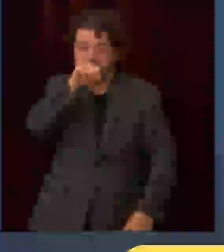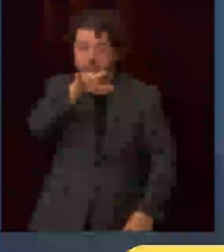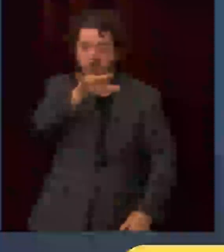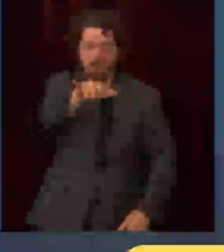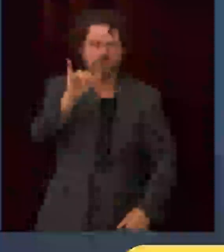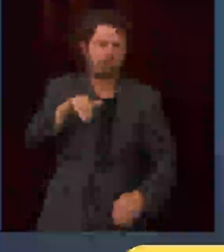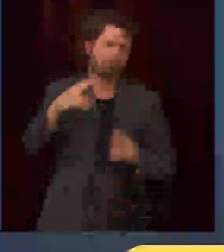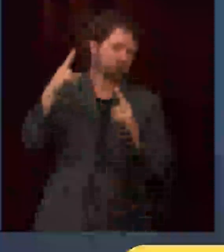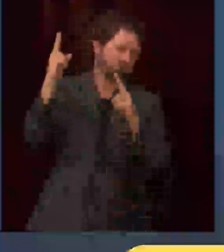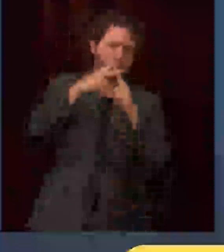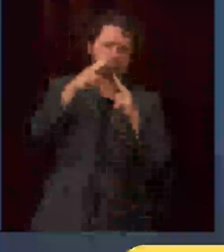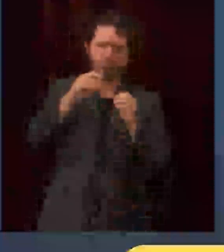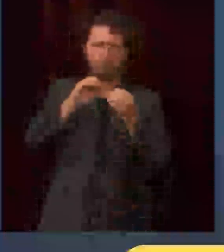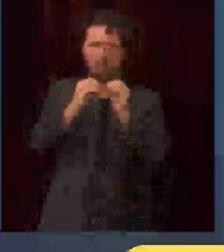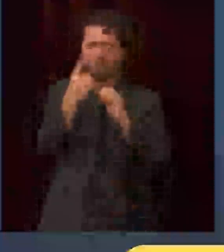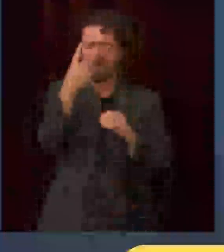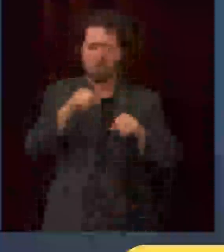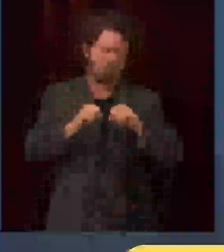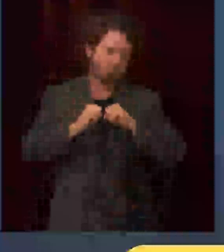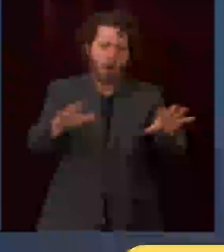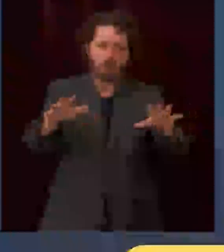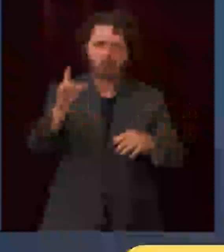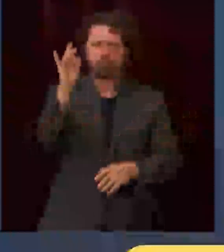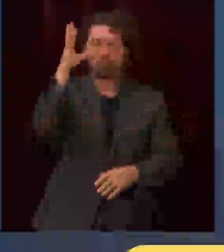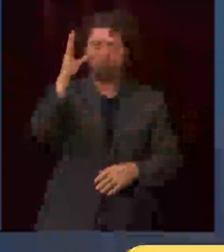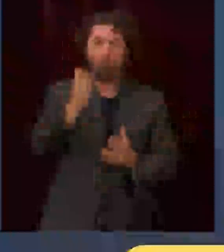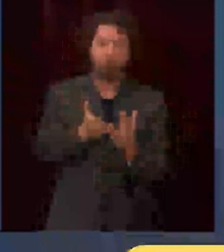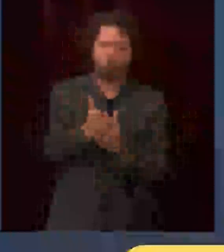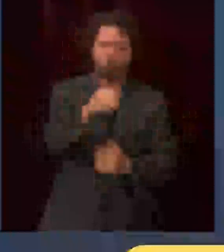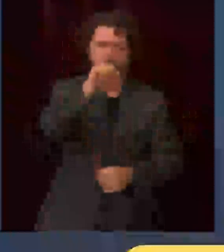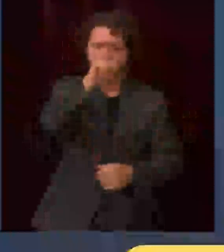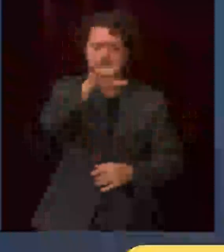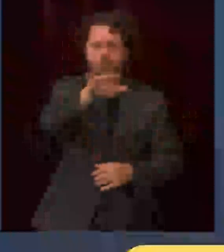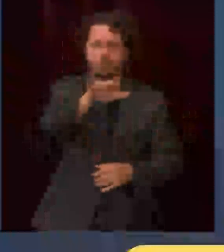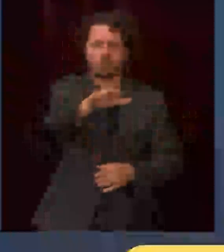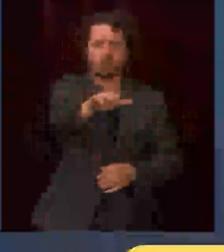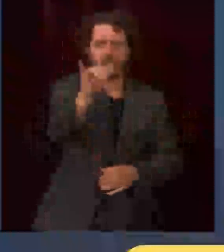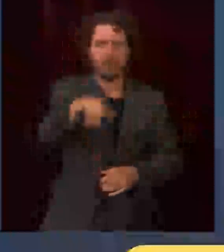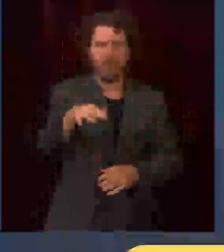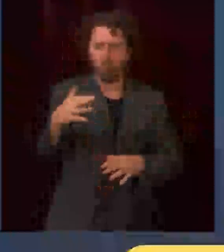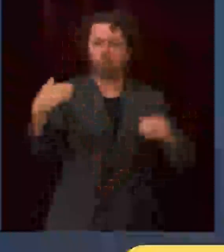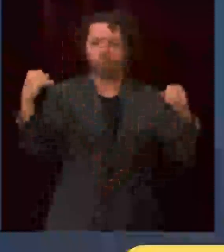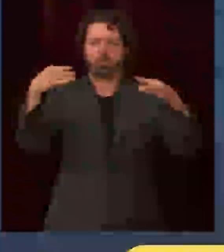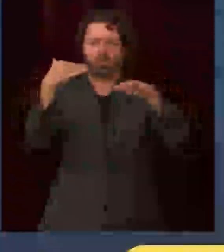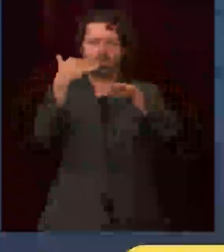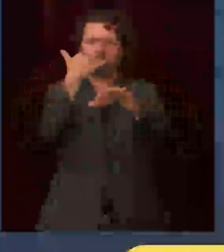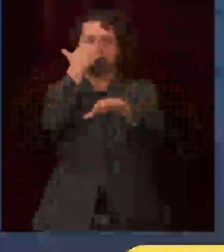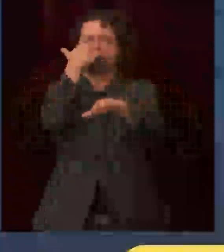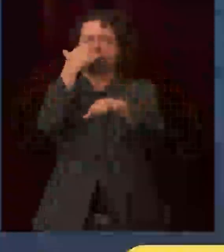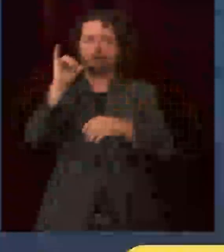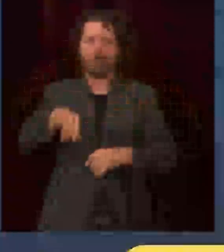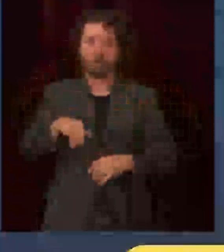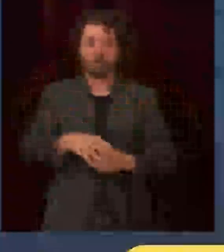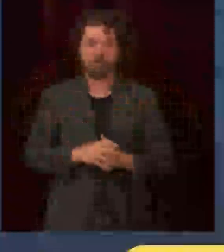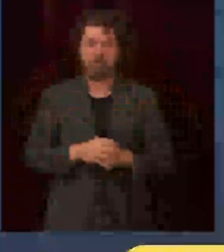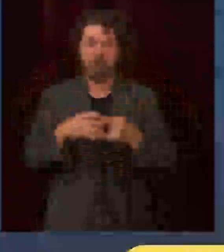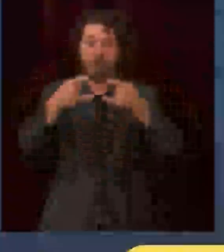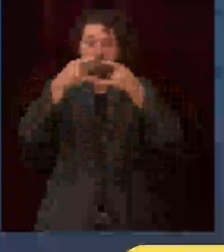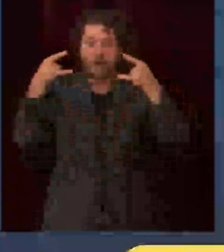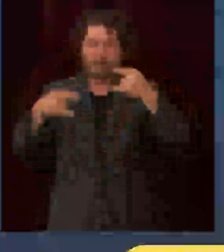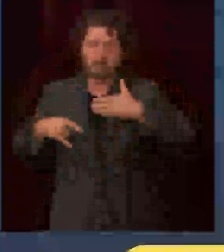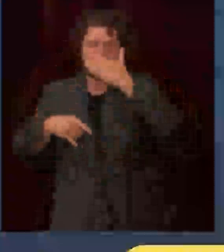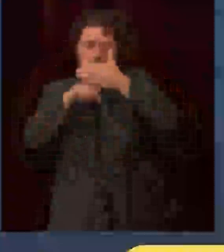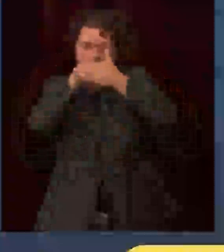with given that information? Well, one, they protect others. So if I have no symptoms and I